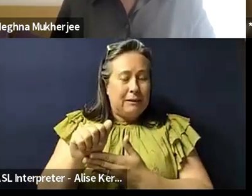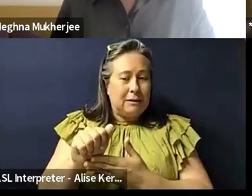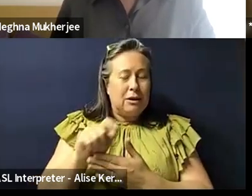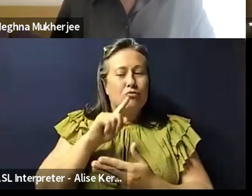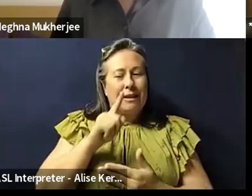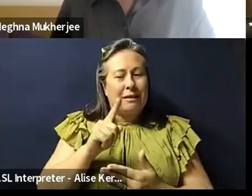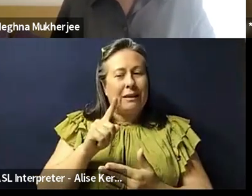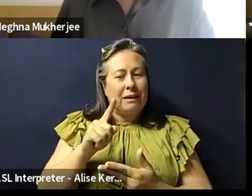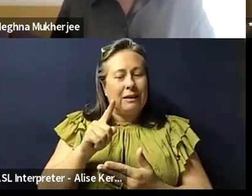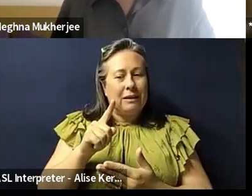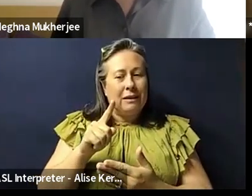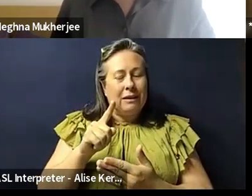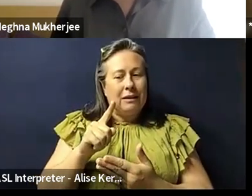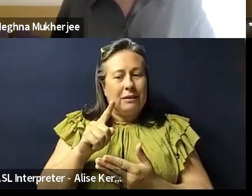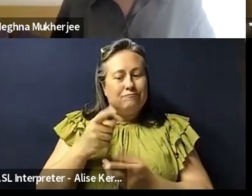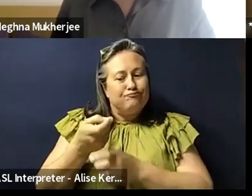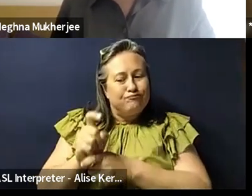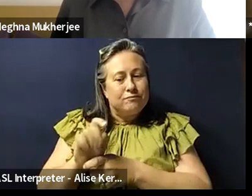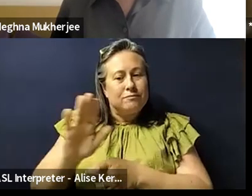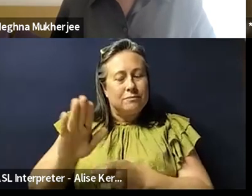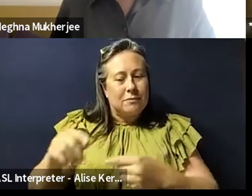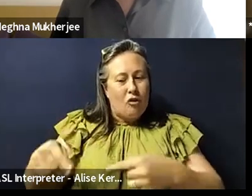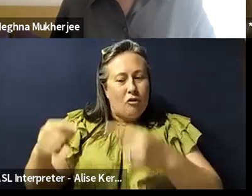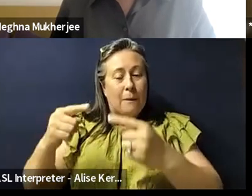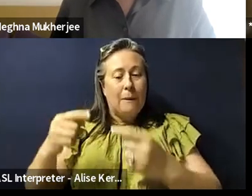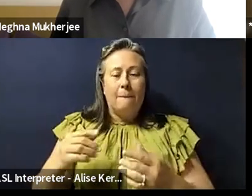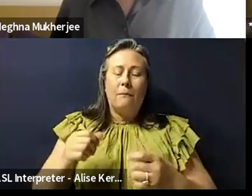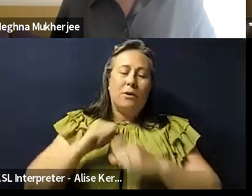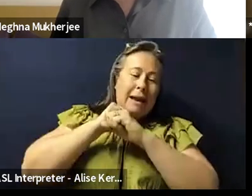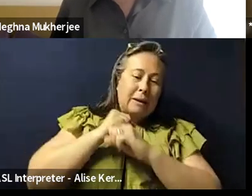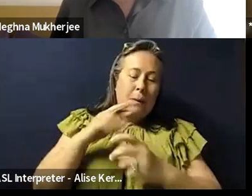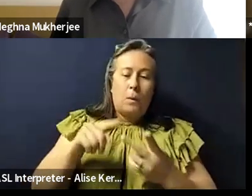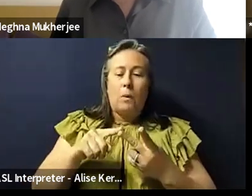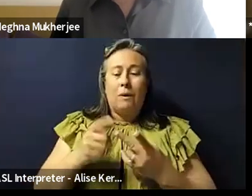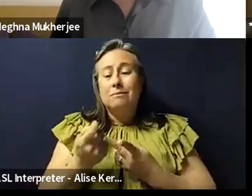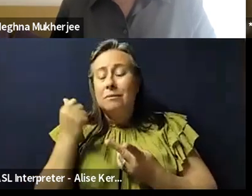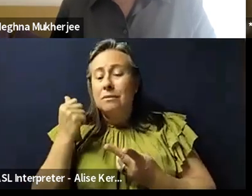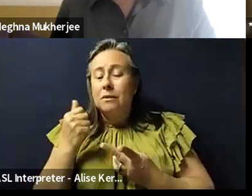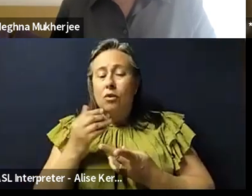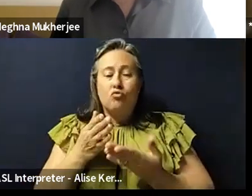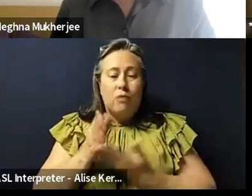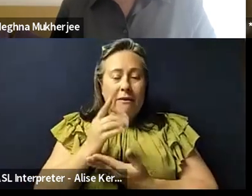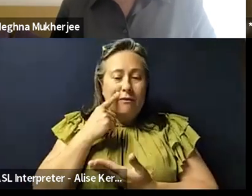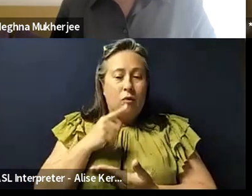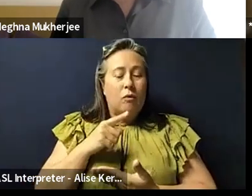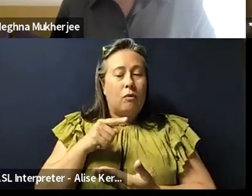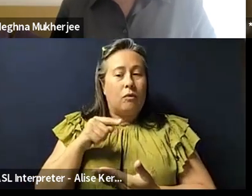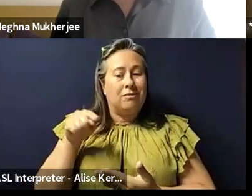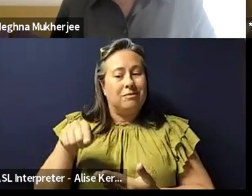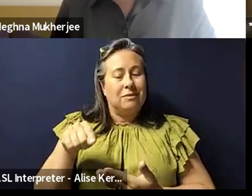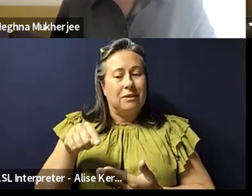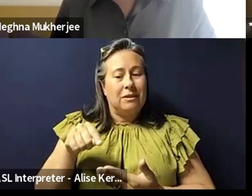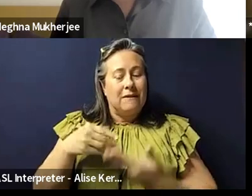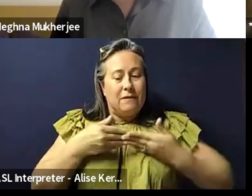collapses a lot of these arguments, because protecting or, you know, eliminating the right of abortion for these fetuses will, you know,